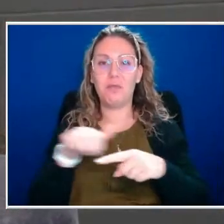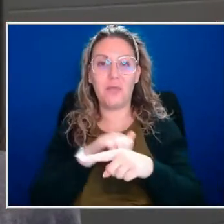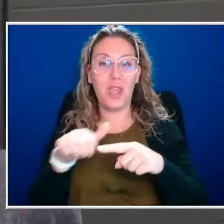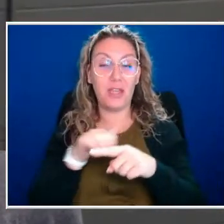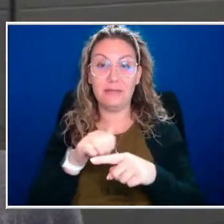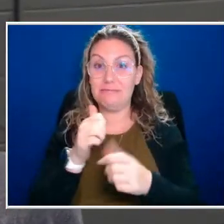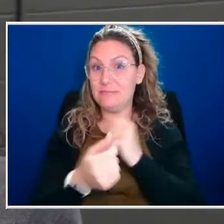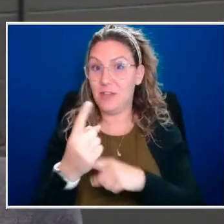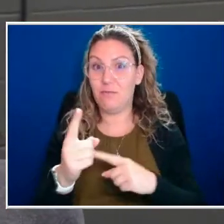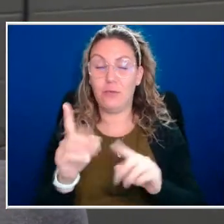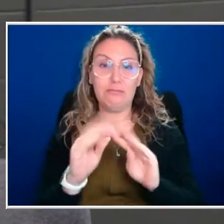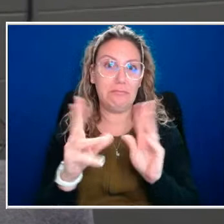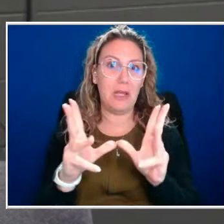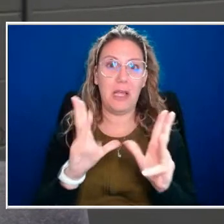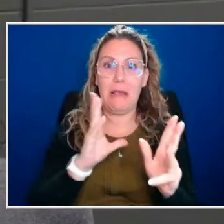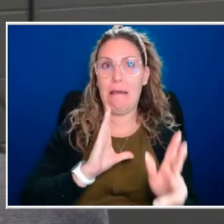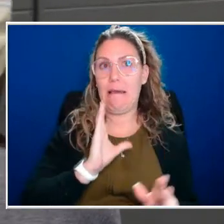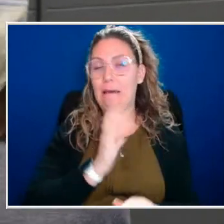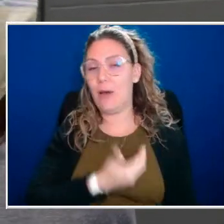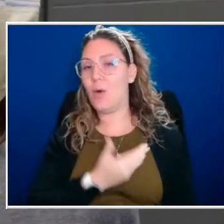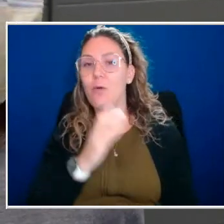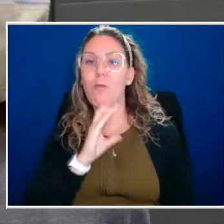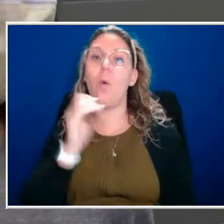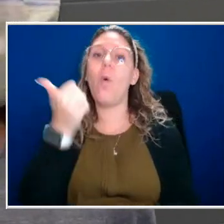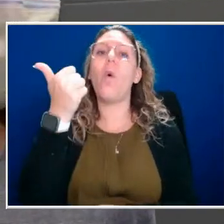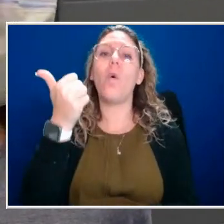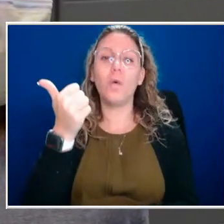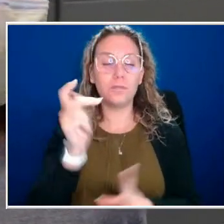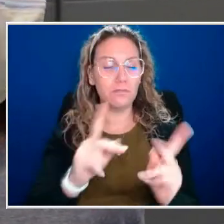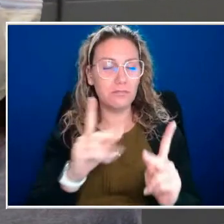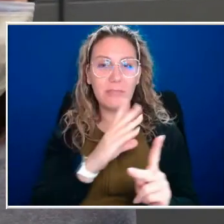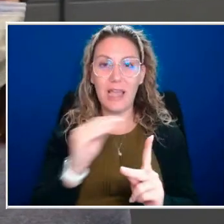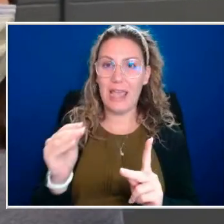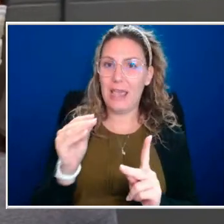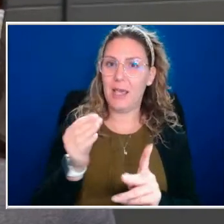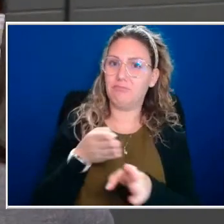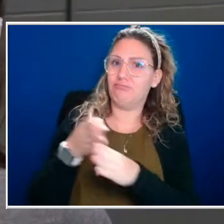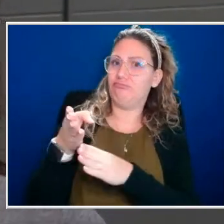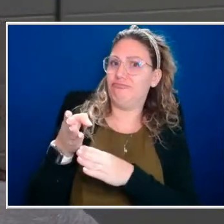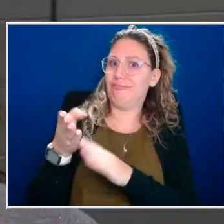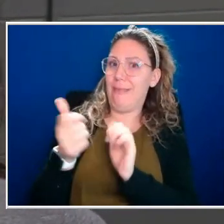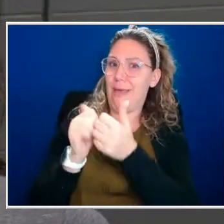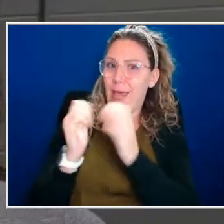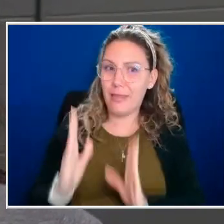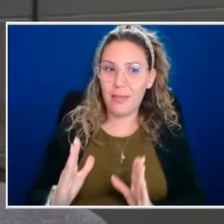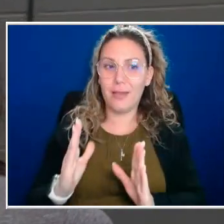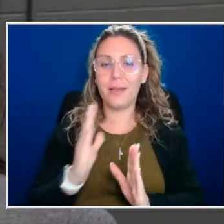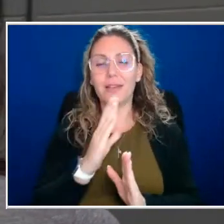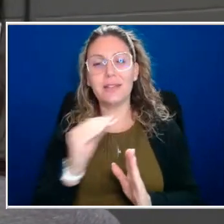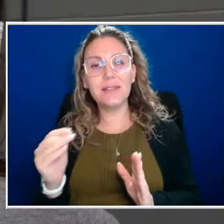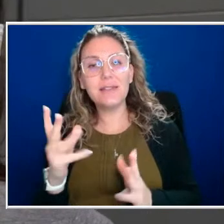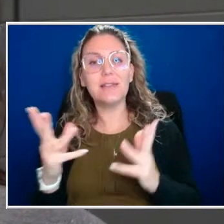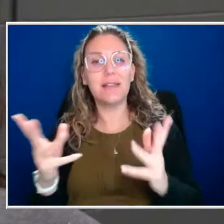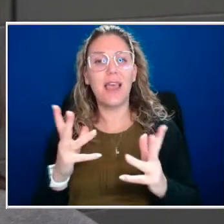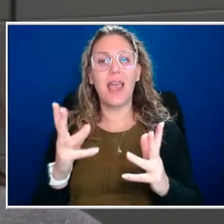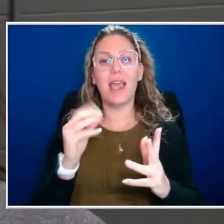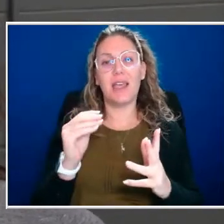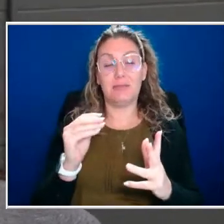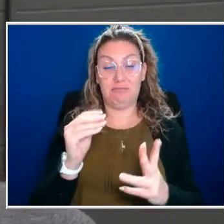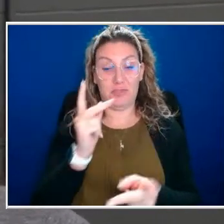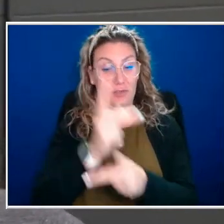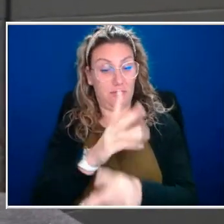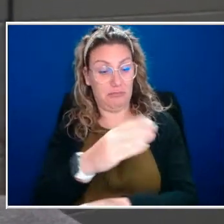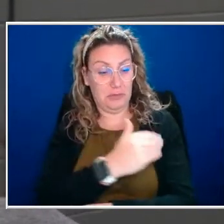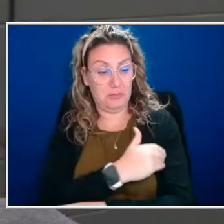with our older individuals, but with our collegiate athletes as well. Practicing that balance, keeping those muscles strong and ready